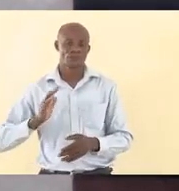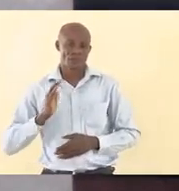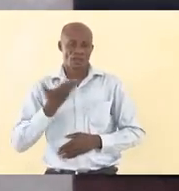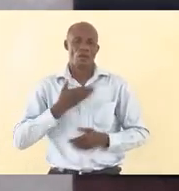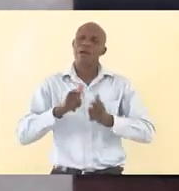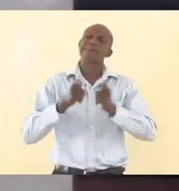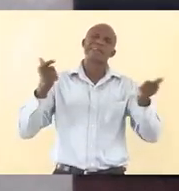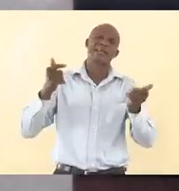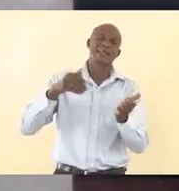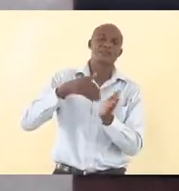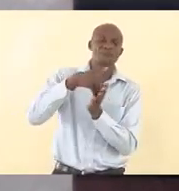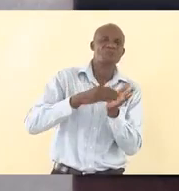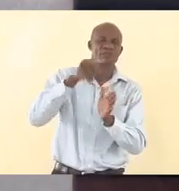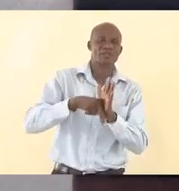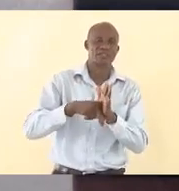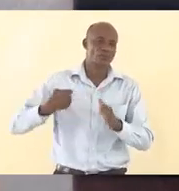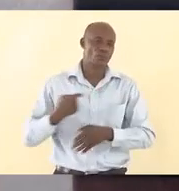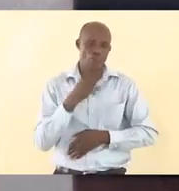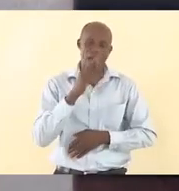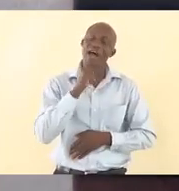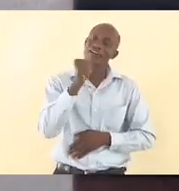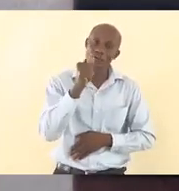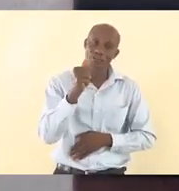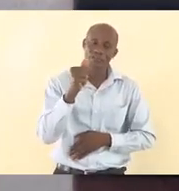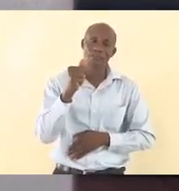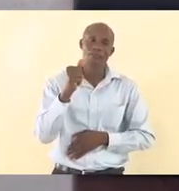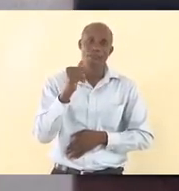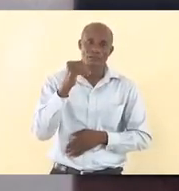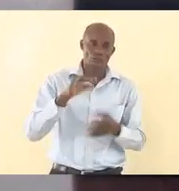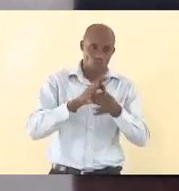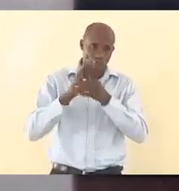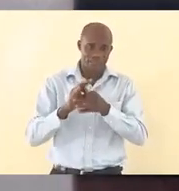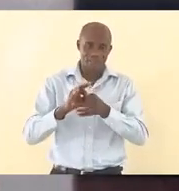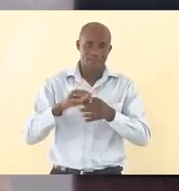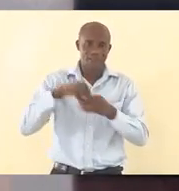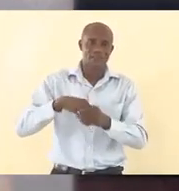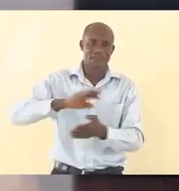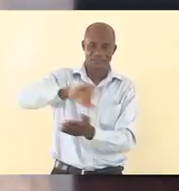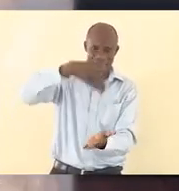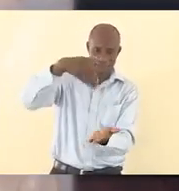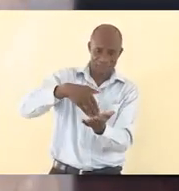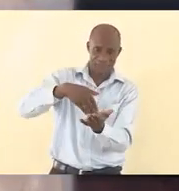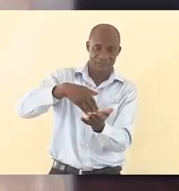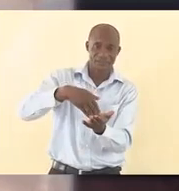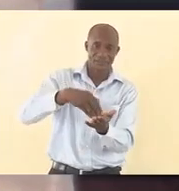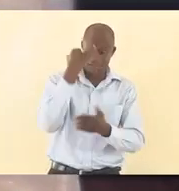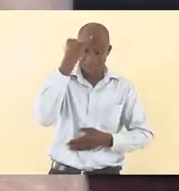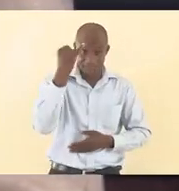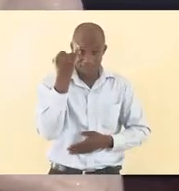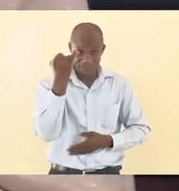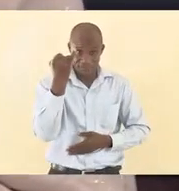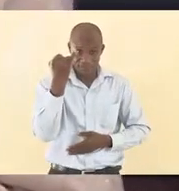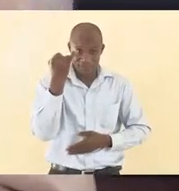is that we are not united in the most central idea of Christianity, which is the